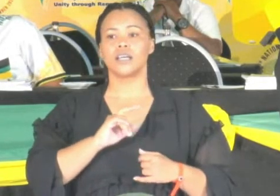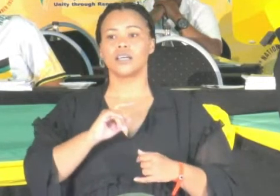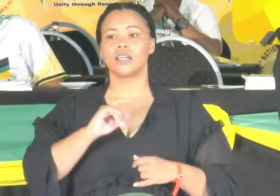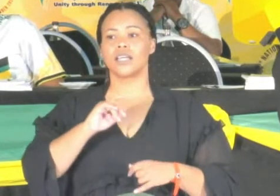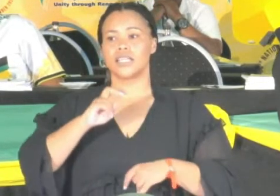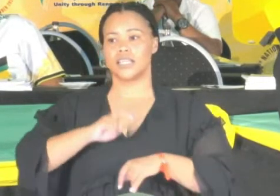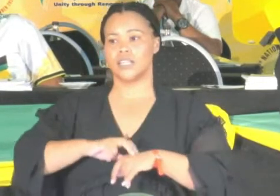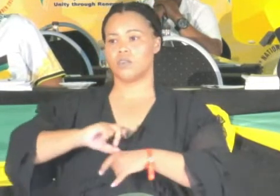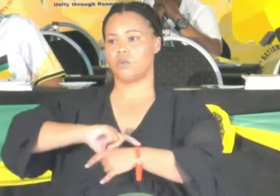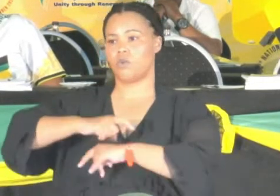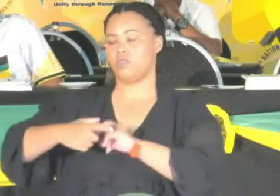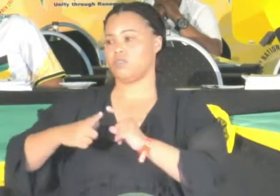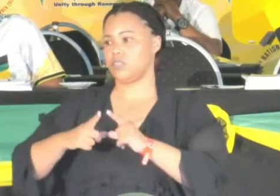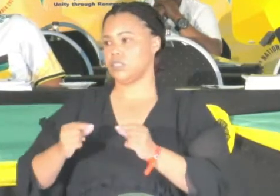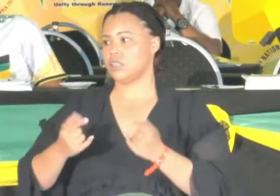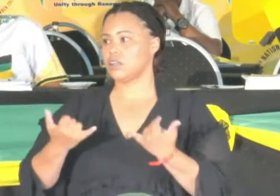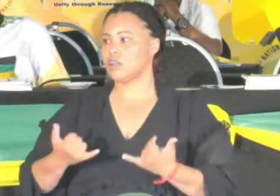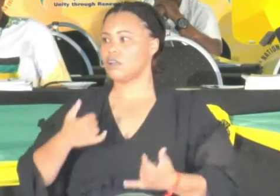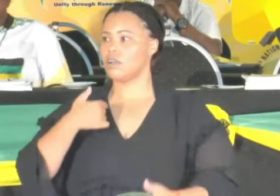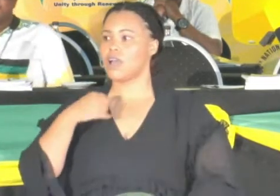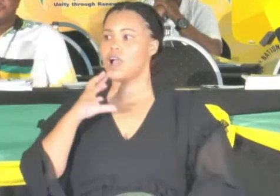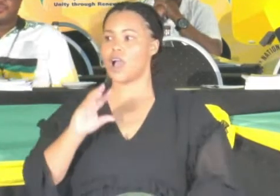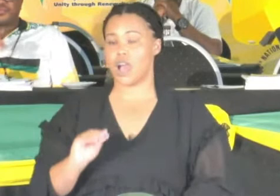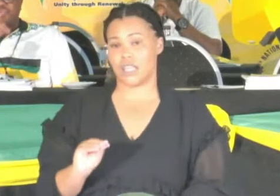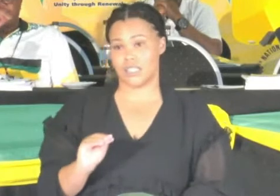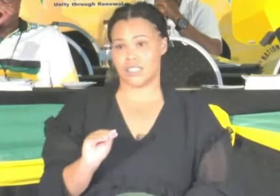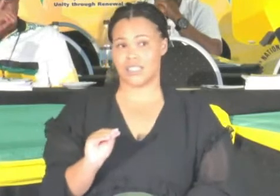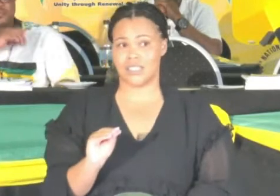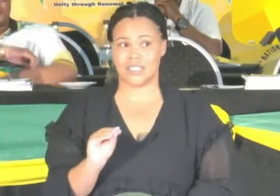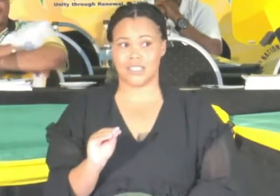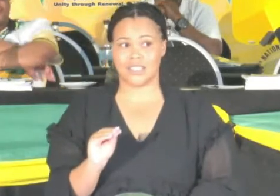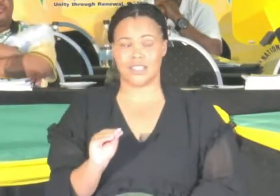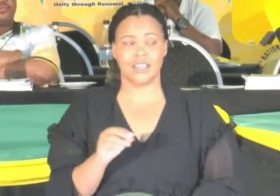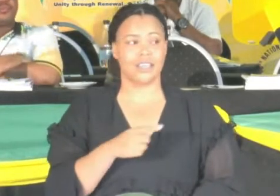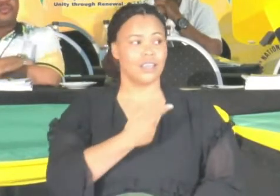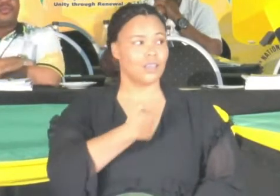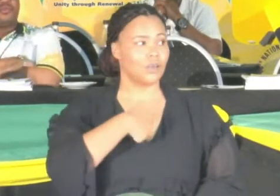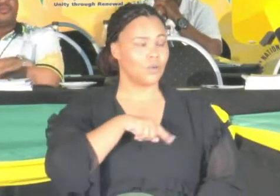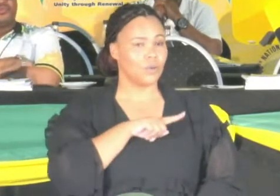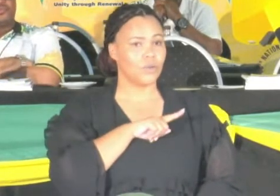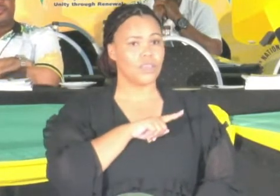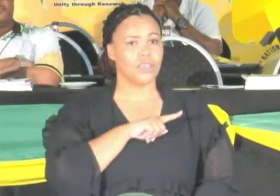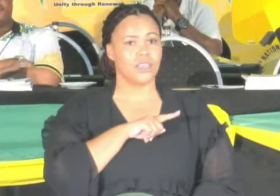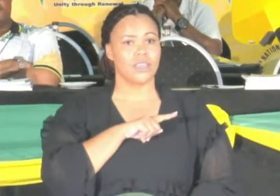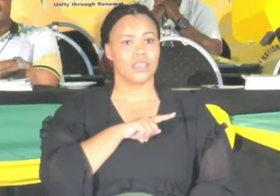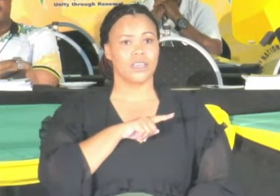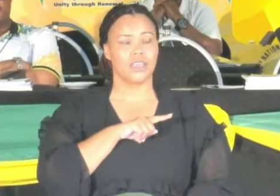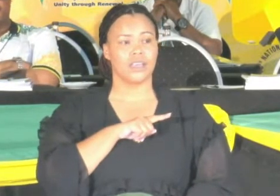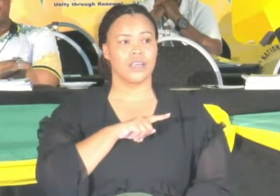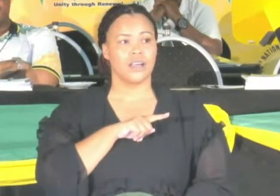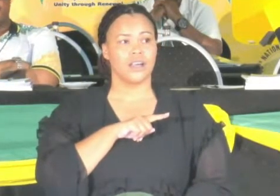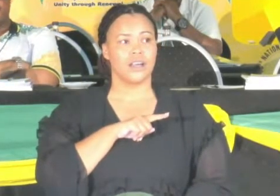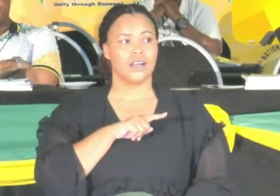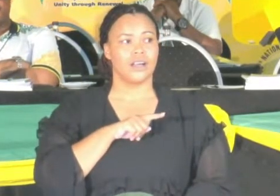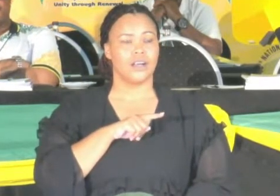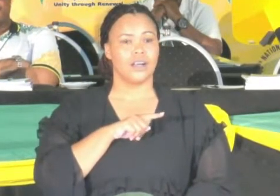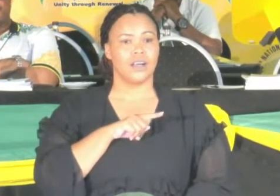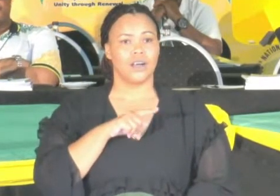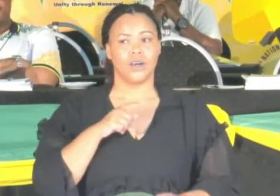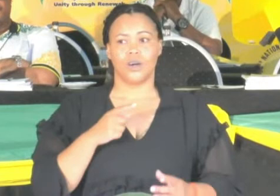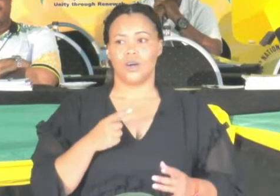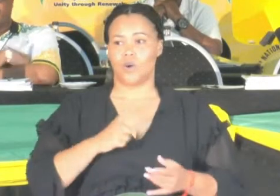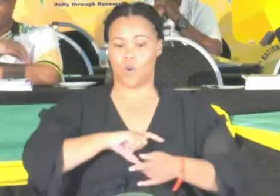conference. So I therefore say in advance, we are traversing uncharted